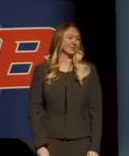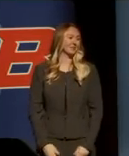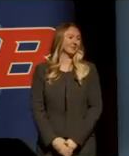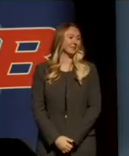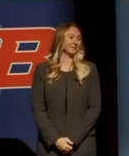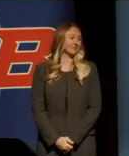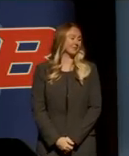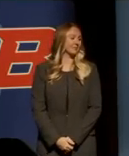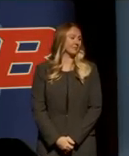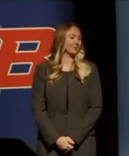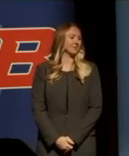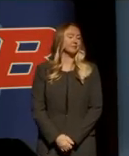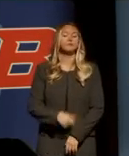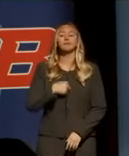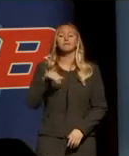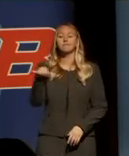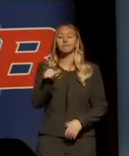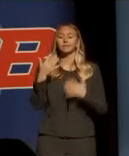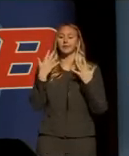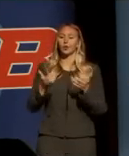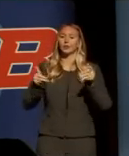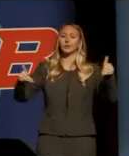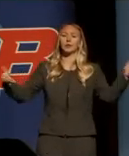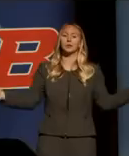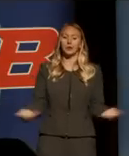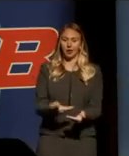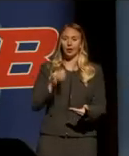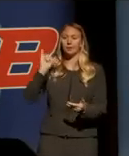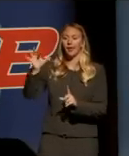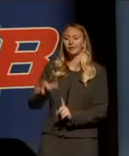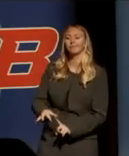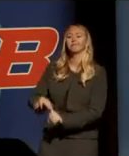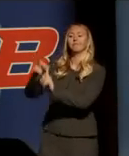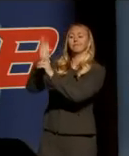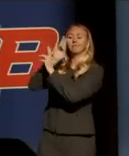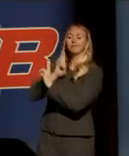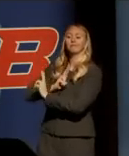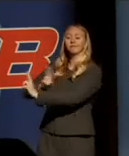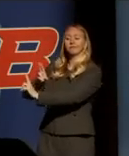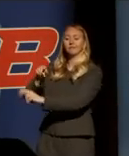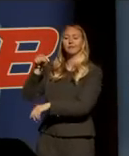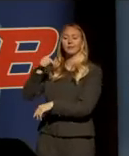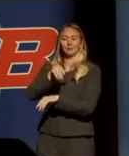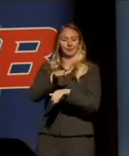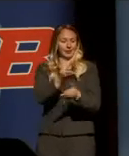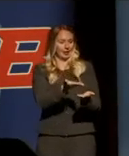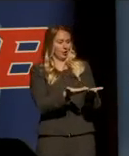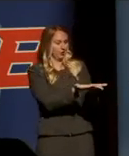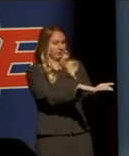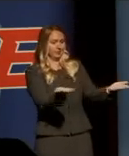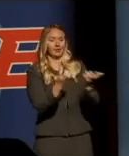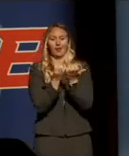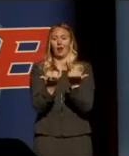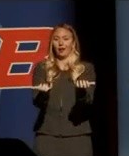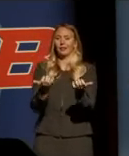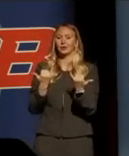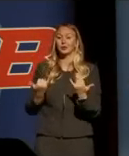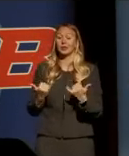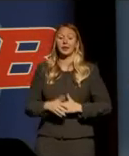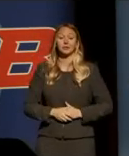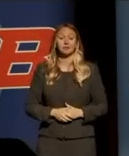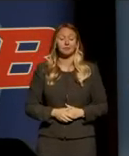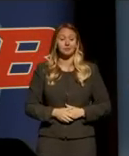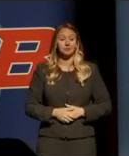I also want to welcome the dignitaries that we have in the audience today. If we have anyone here